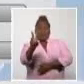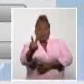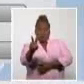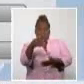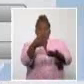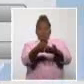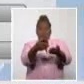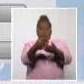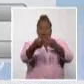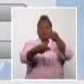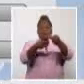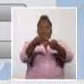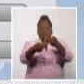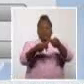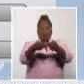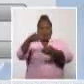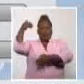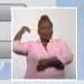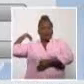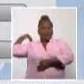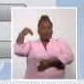the samples studied.